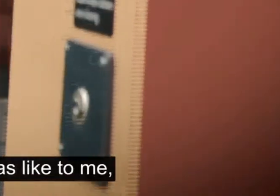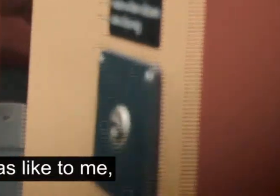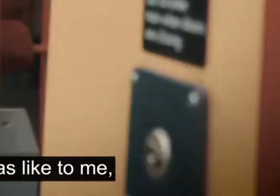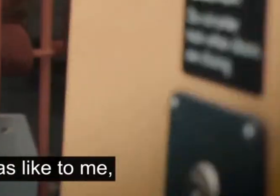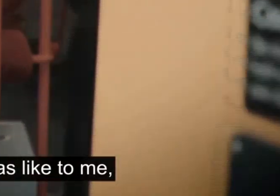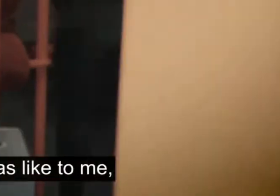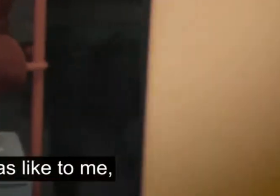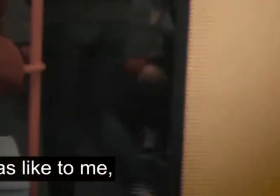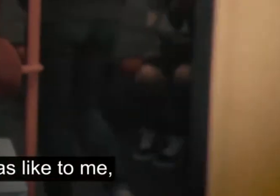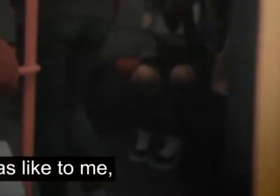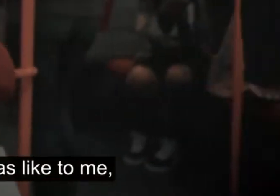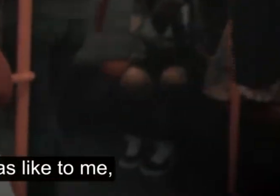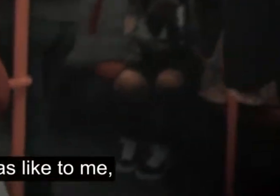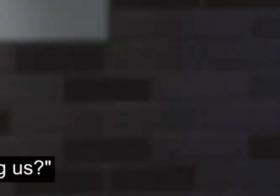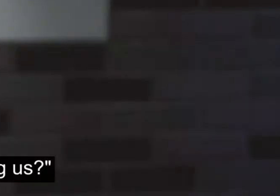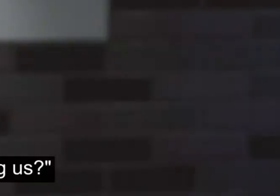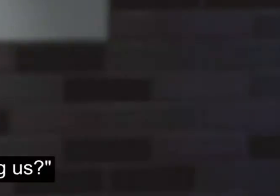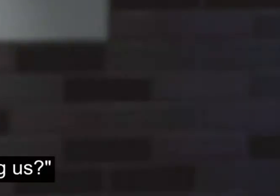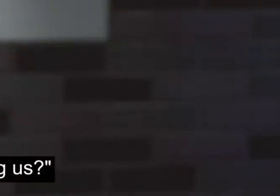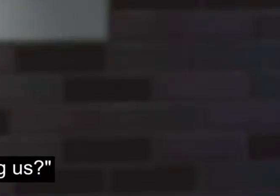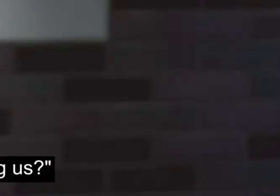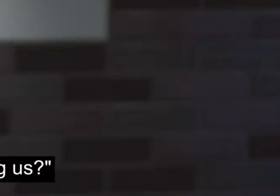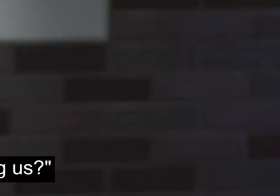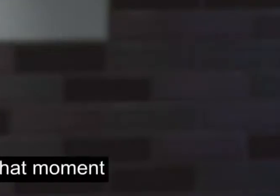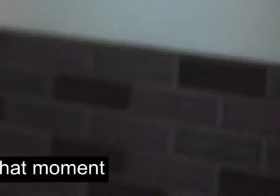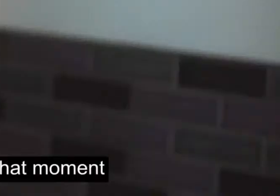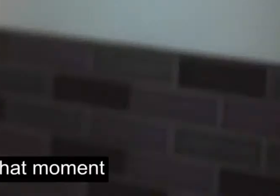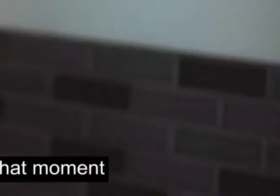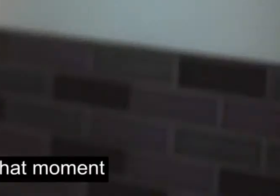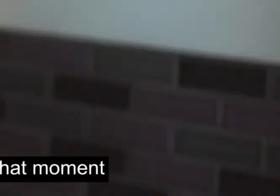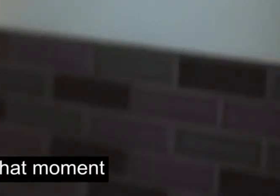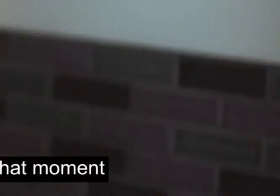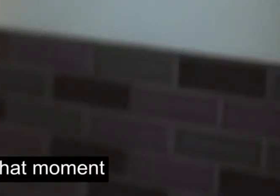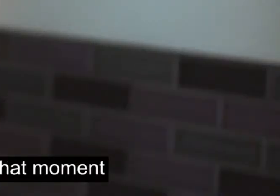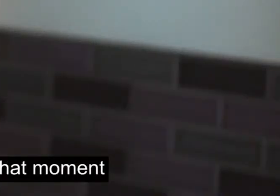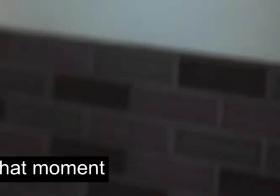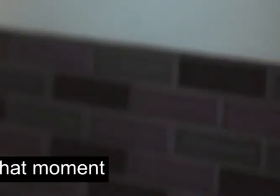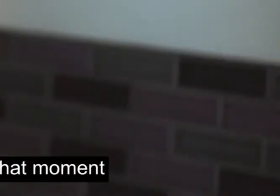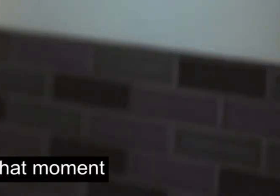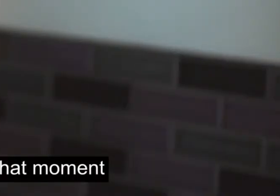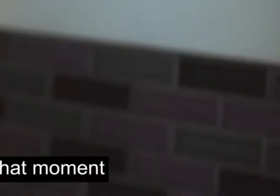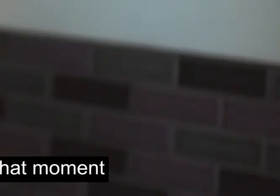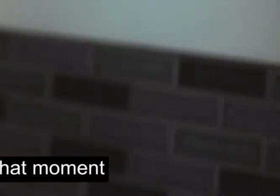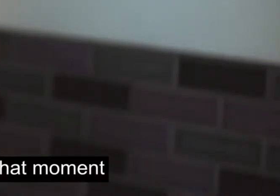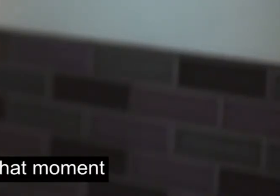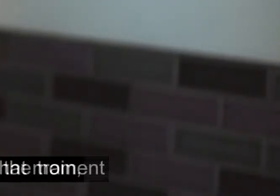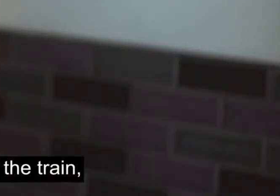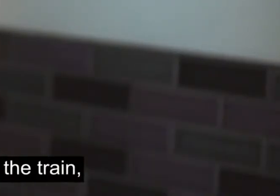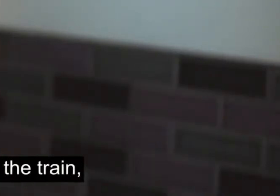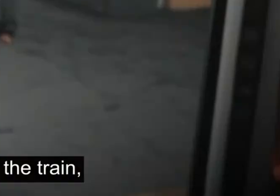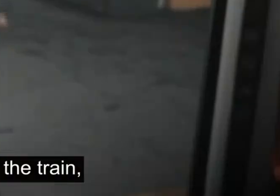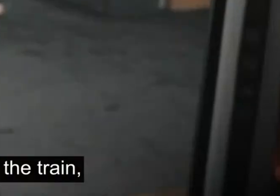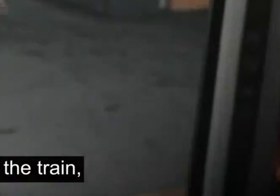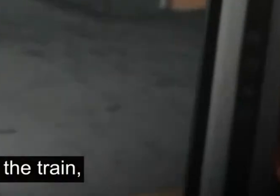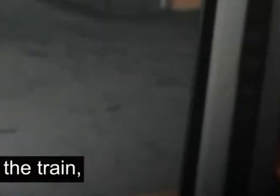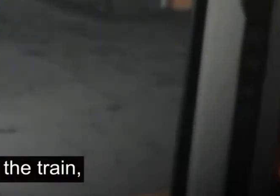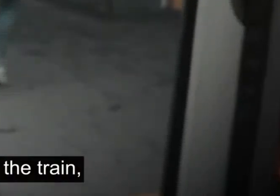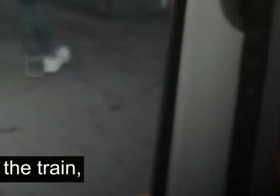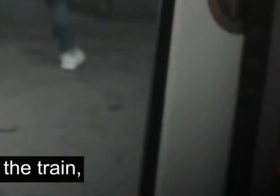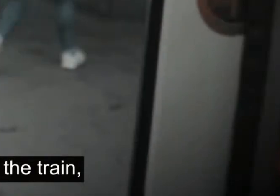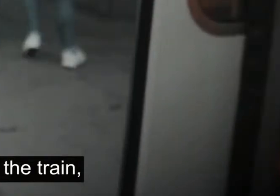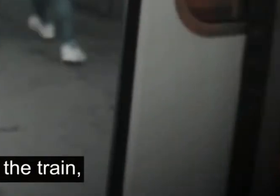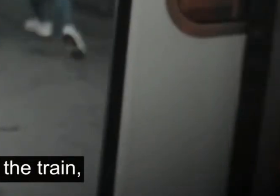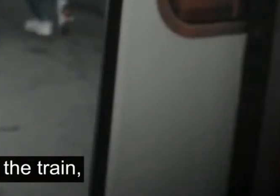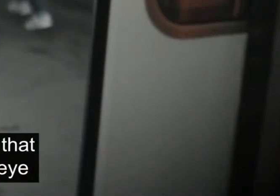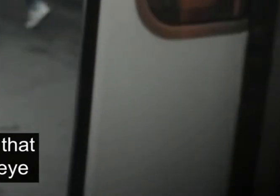turned around and was like to me, why are you following us? And she took advantage in that moment and jumped